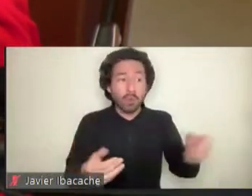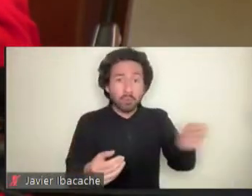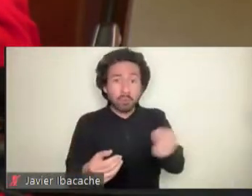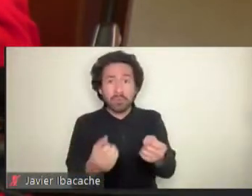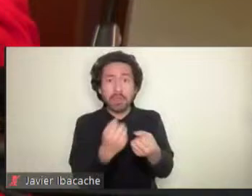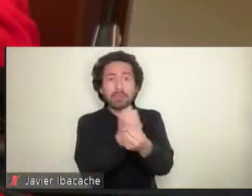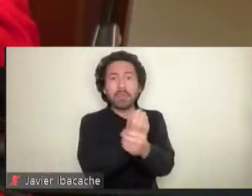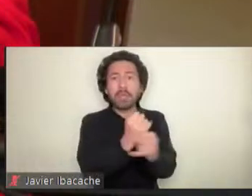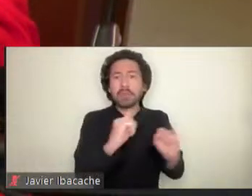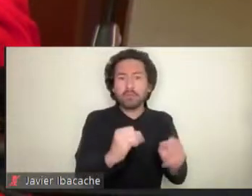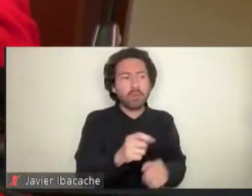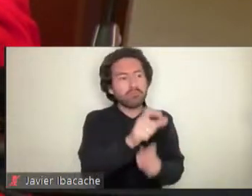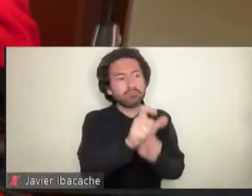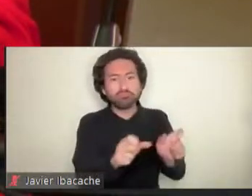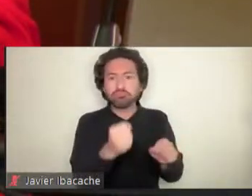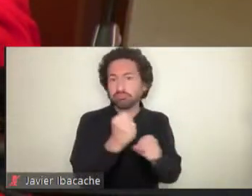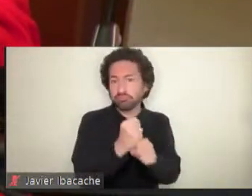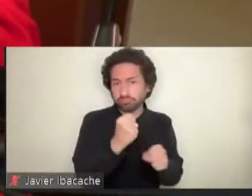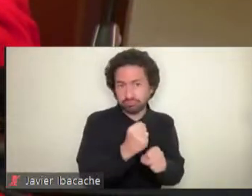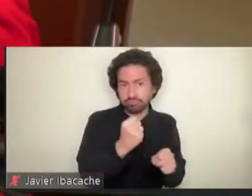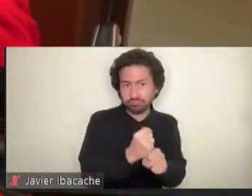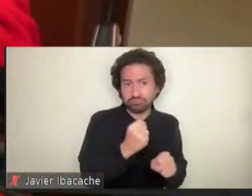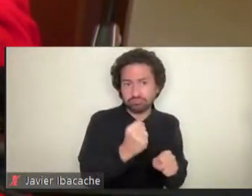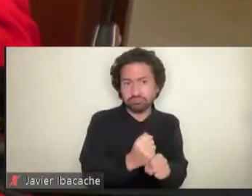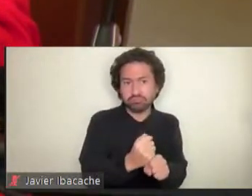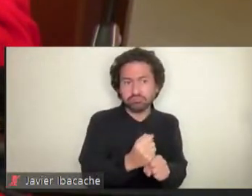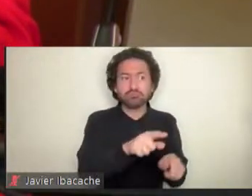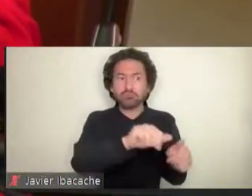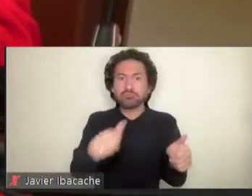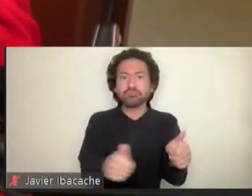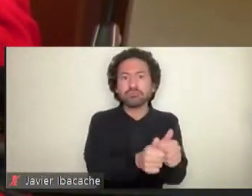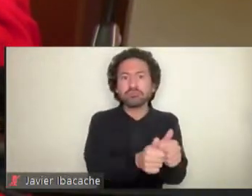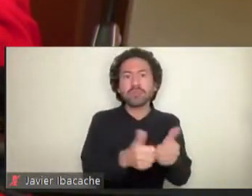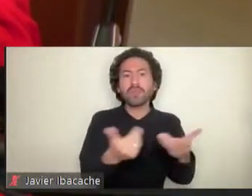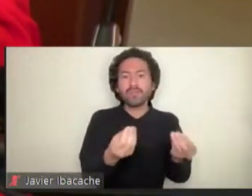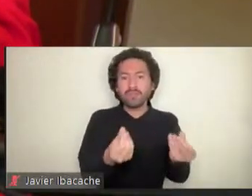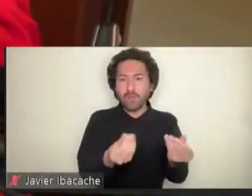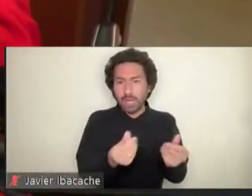for innovation hubs and to access finance.